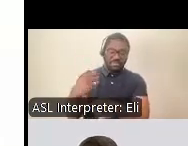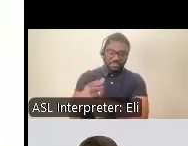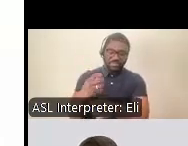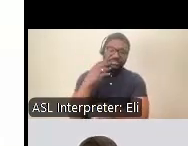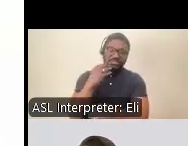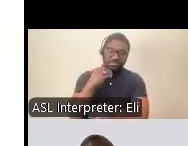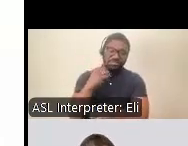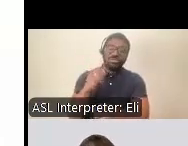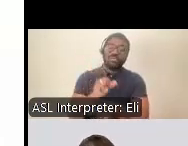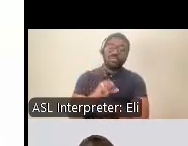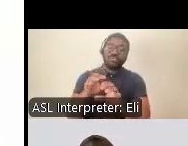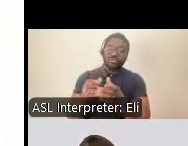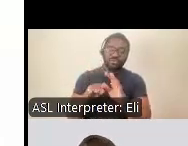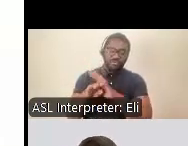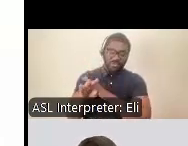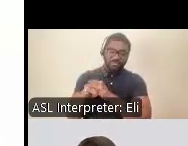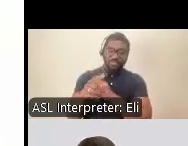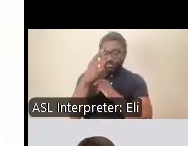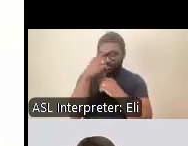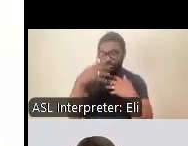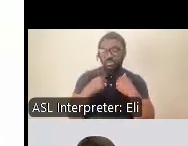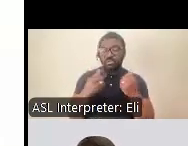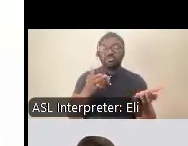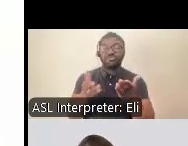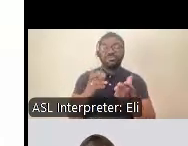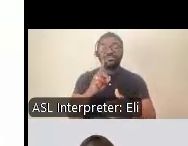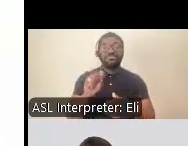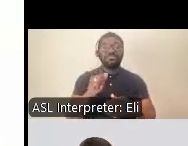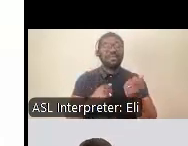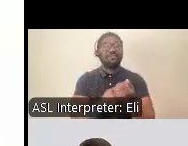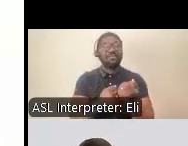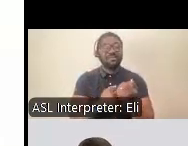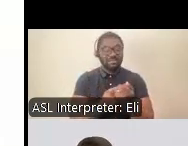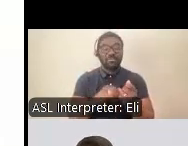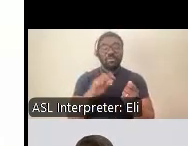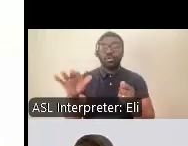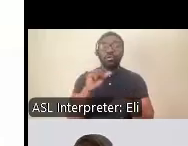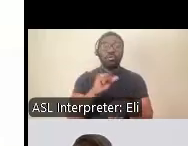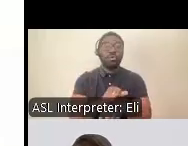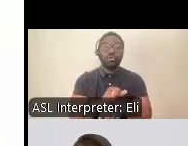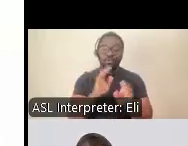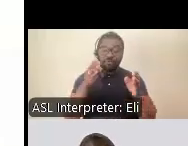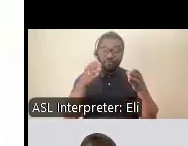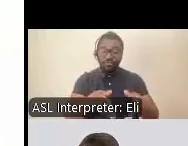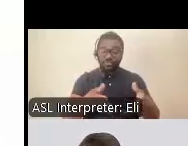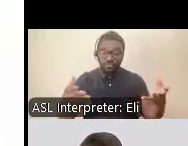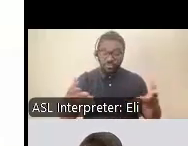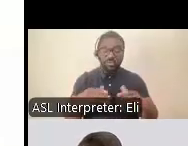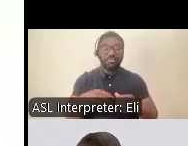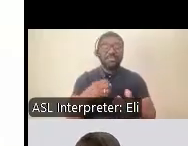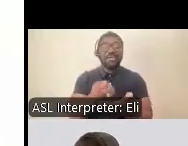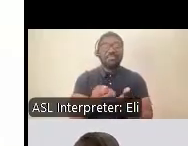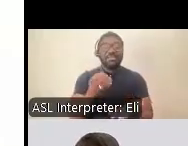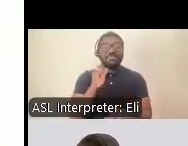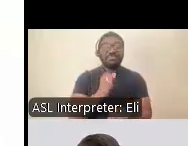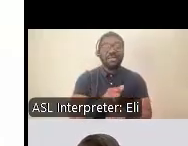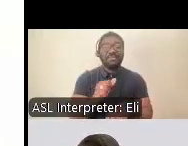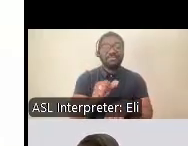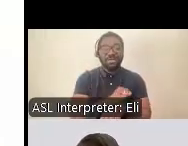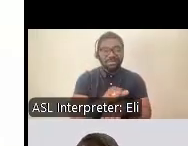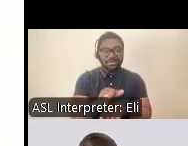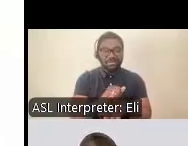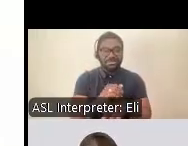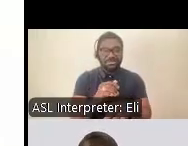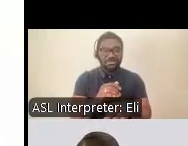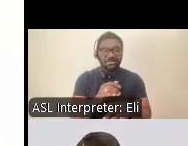health services, and disability advocacy. Her work focuses on implementing evidence-based practices across